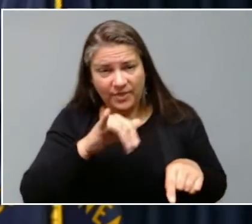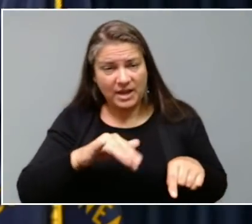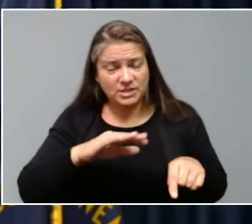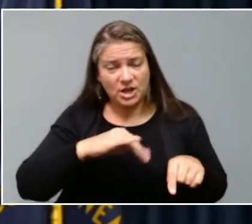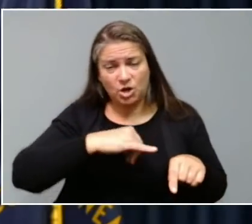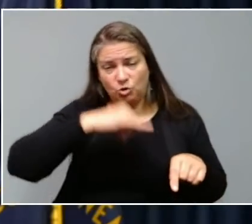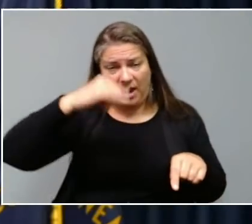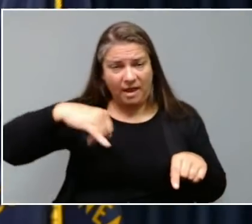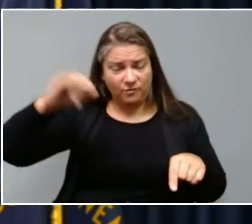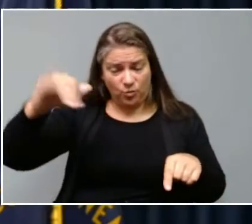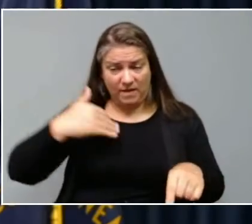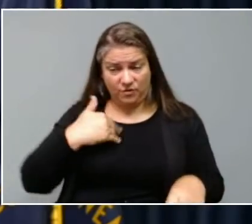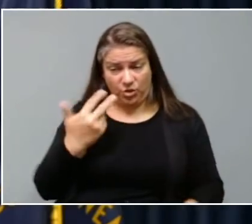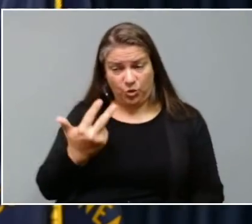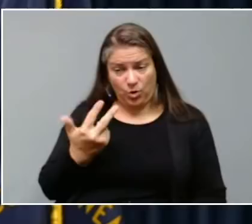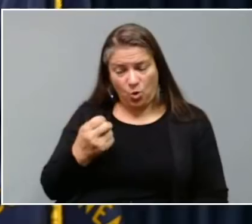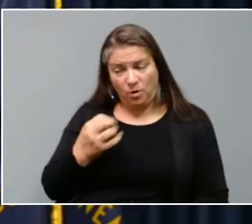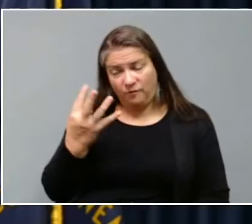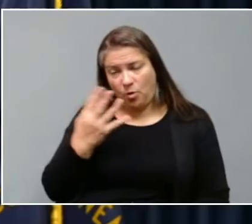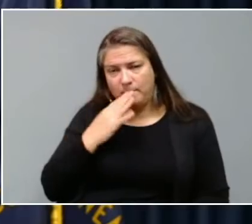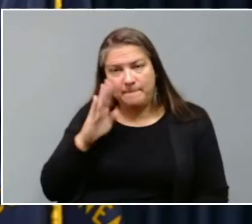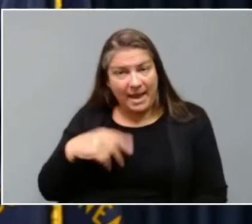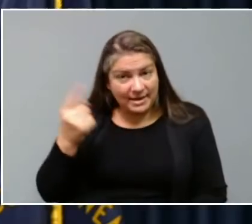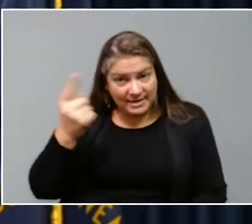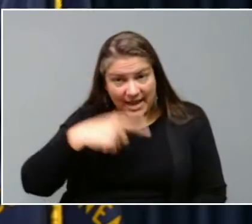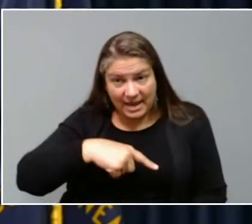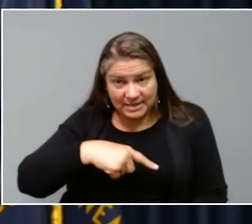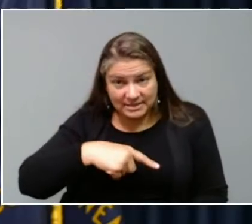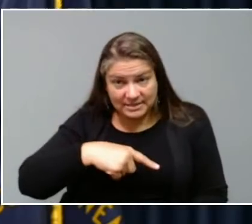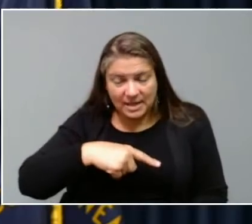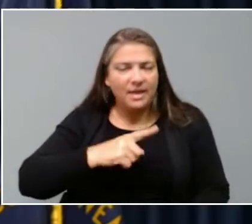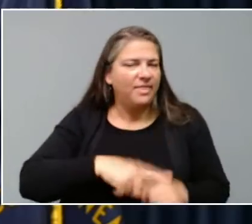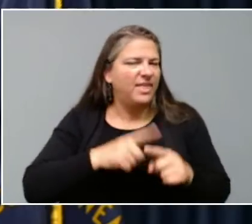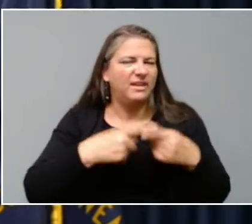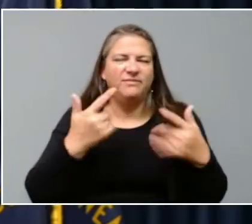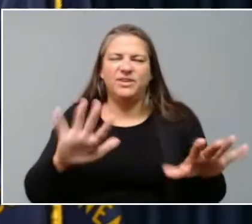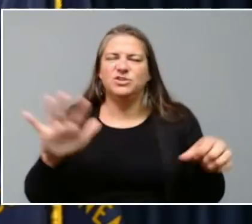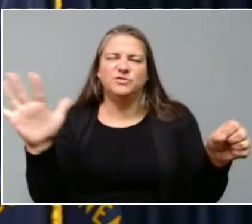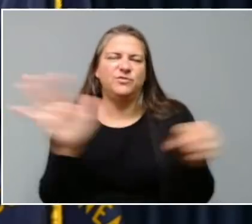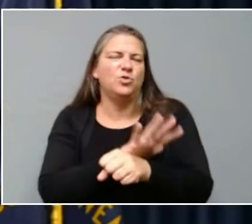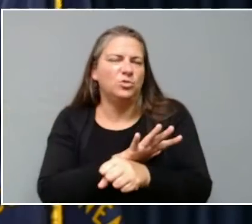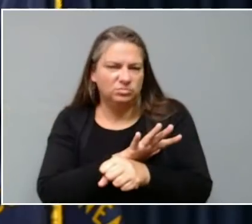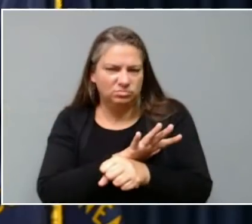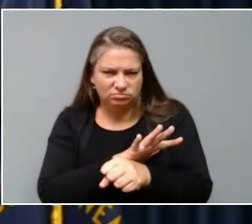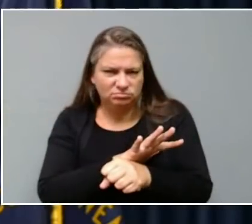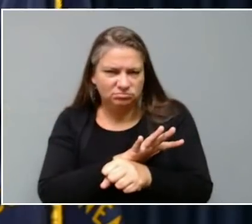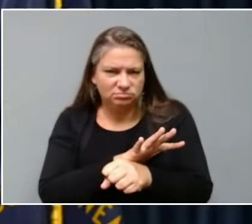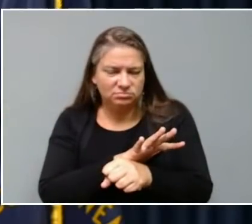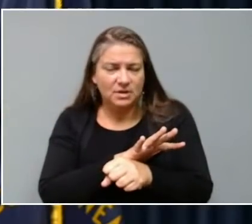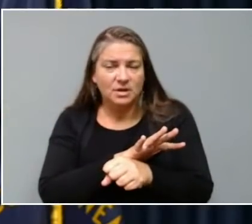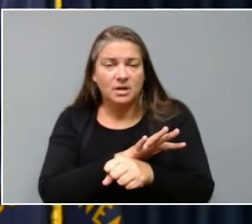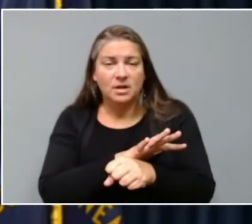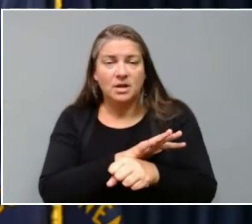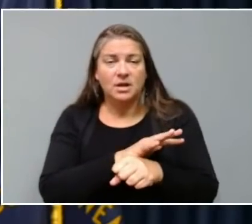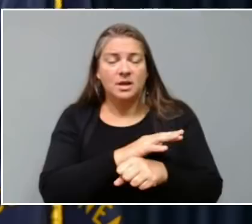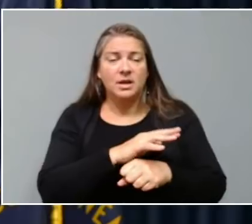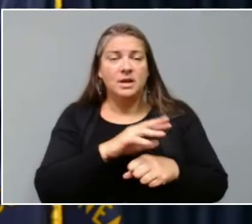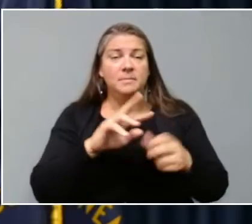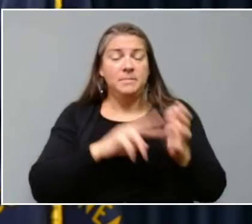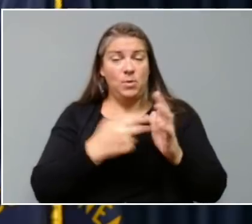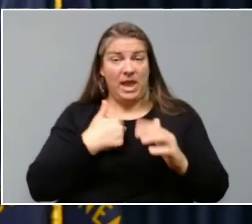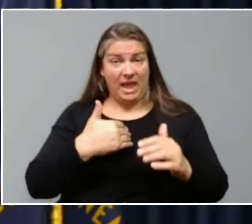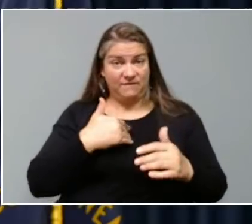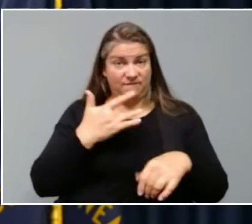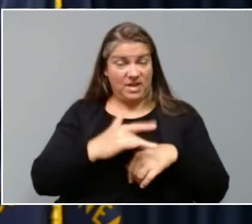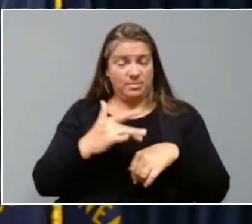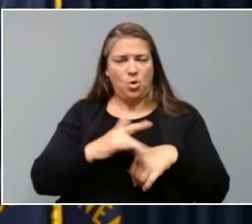have 3 or 4 bad days, and you could fill those up. But it's not just that we have them available, it's where they are, right?